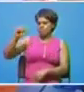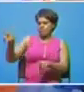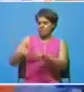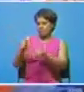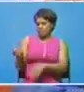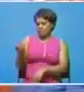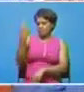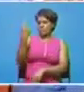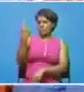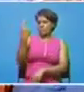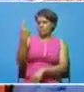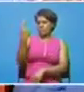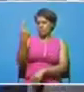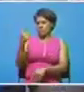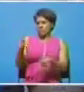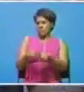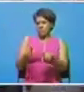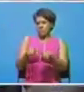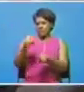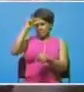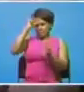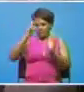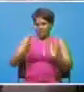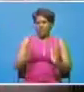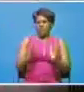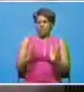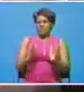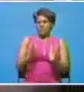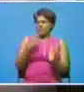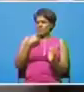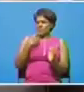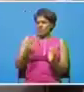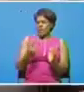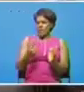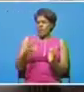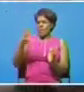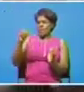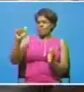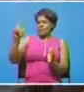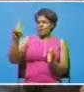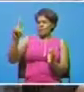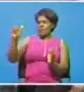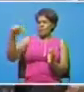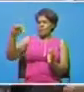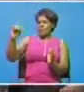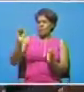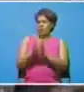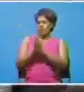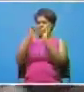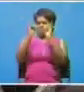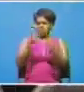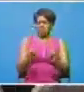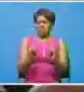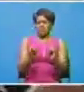to the fore in the form of the Uasin Gishu gubernatorial race, pitting Jubilee's Jackson Mandago and the independent candidate